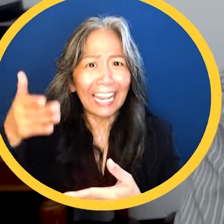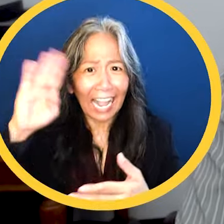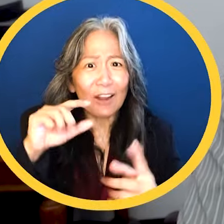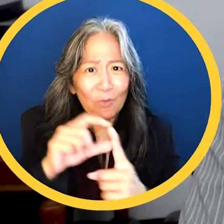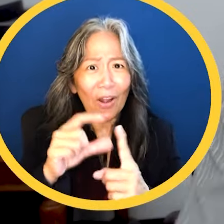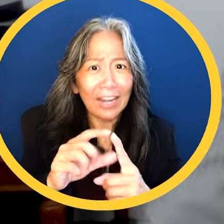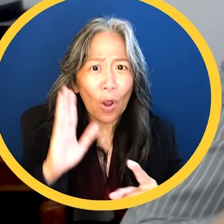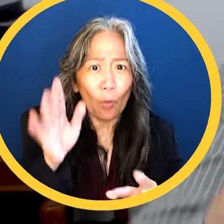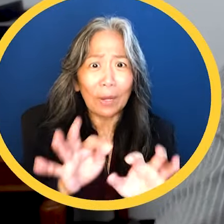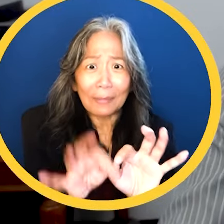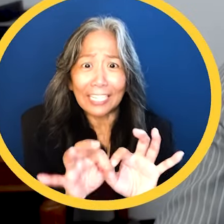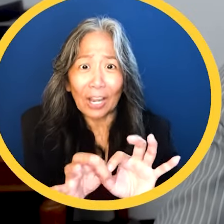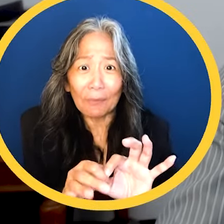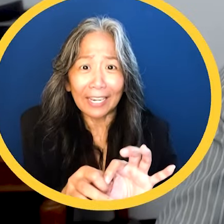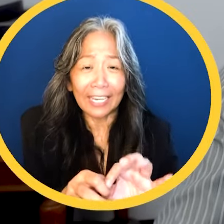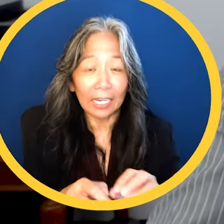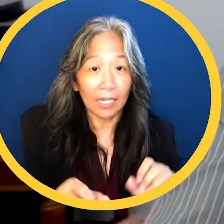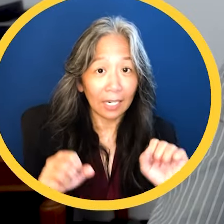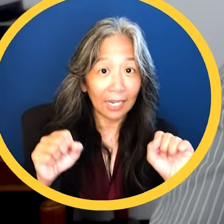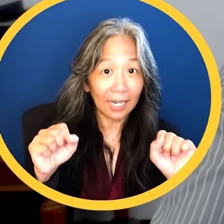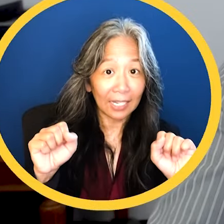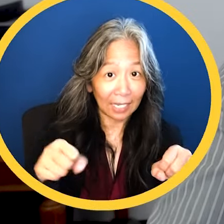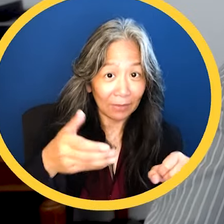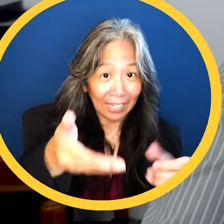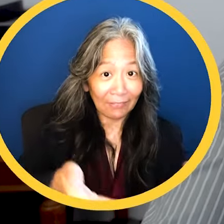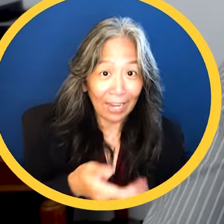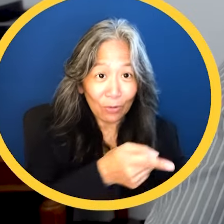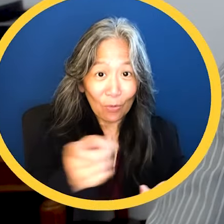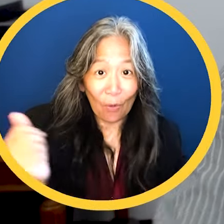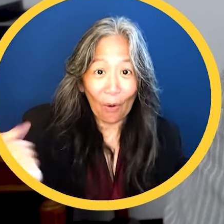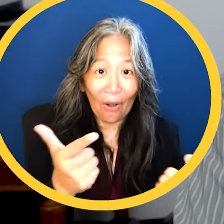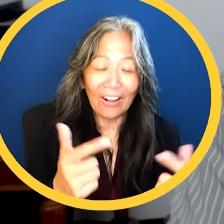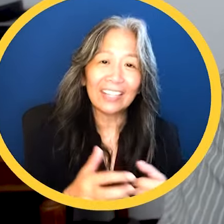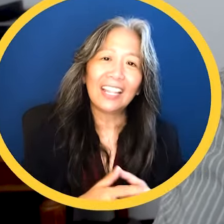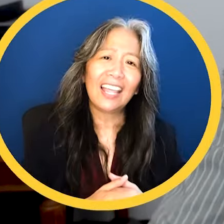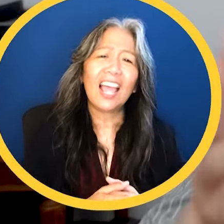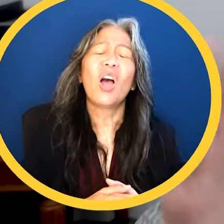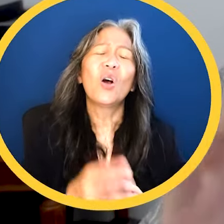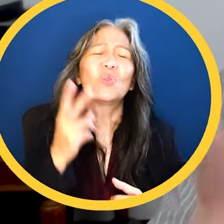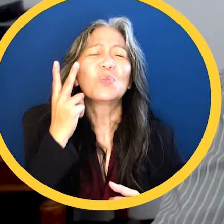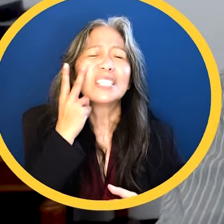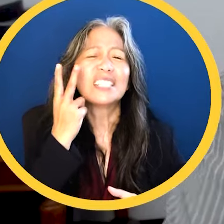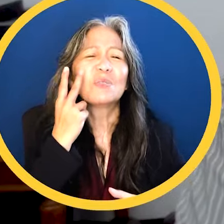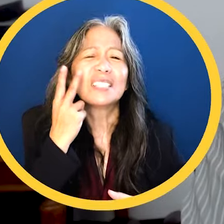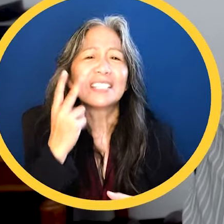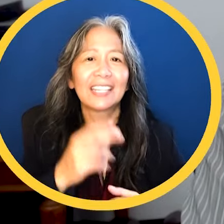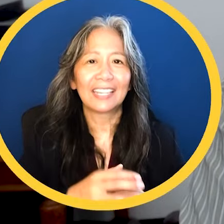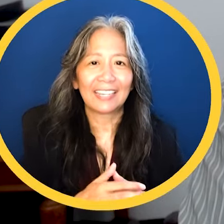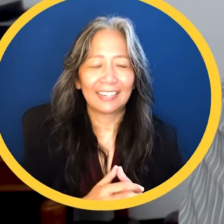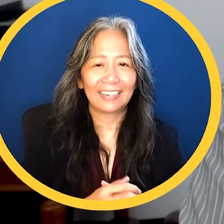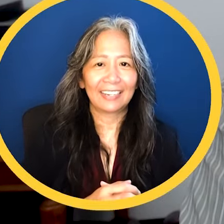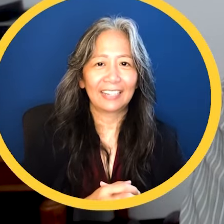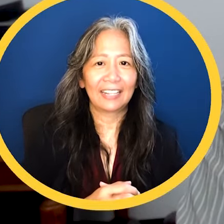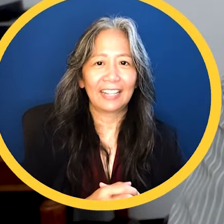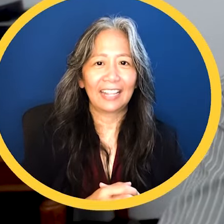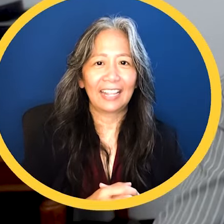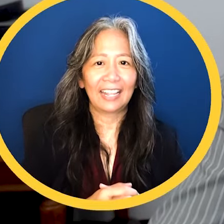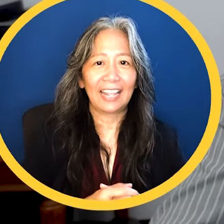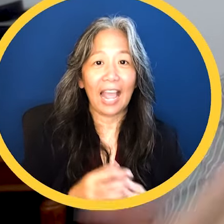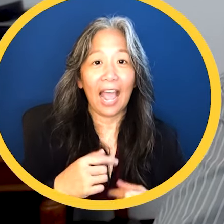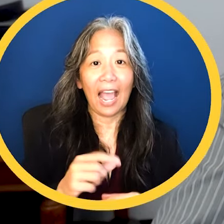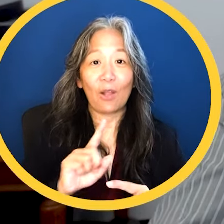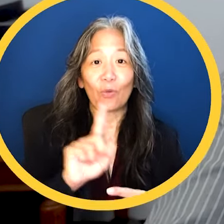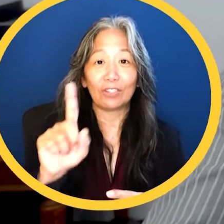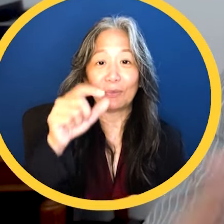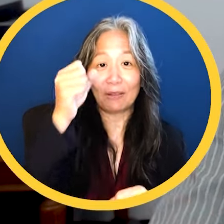words. We're going to be interpreting. Could we invite you all? And they're like, we'll see. We'll see. That's when I